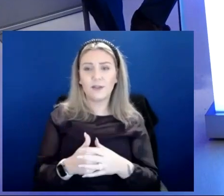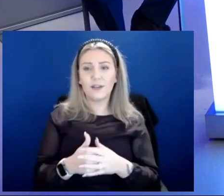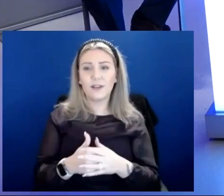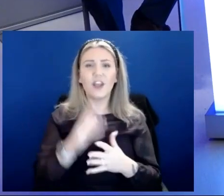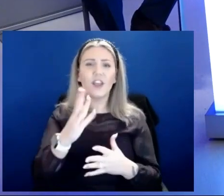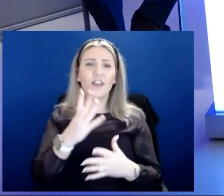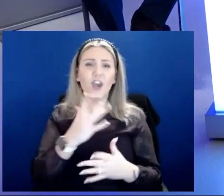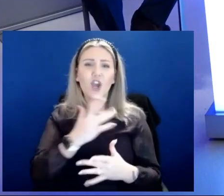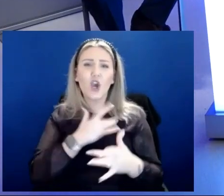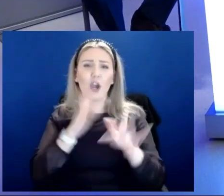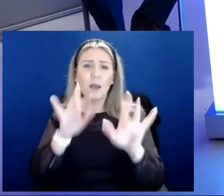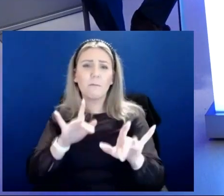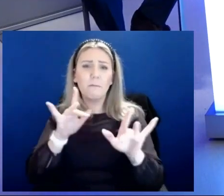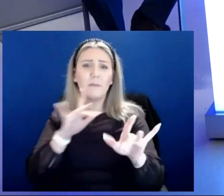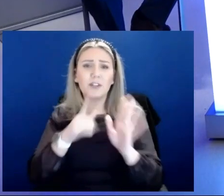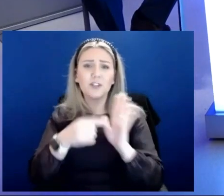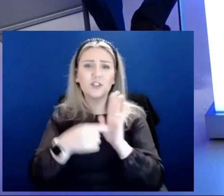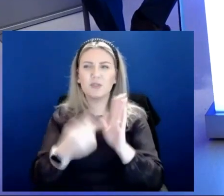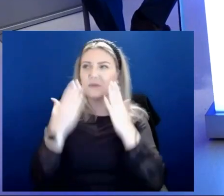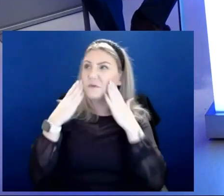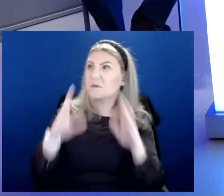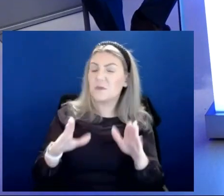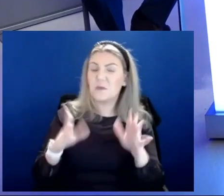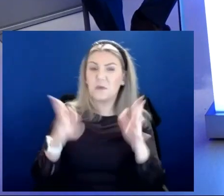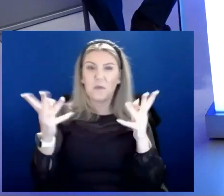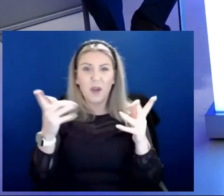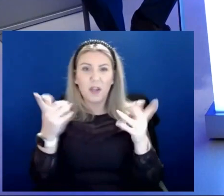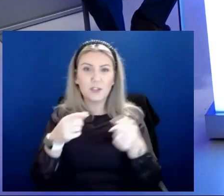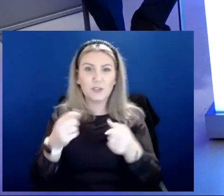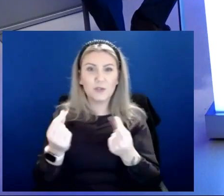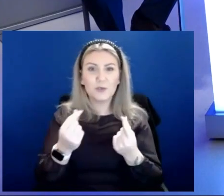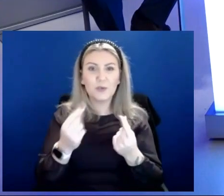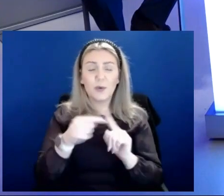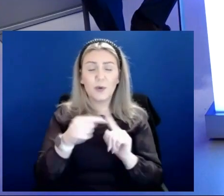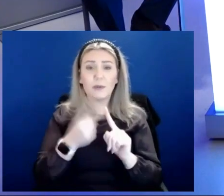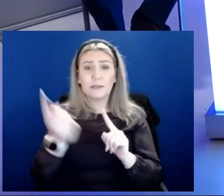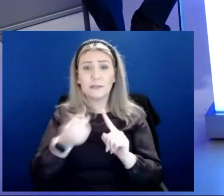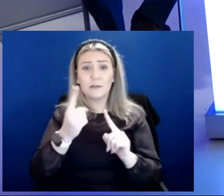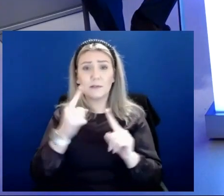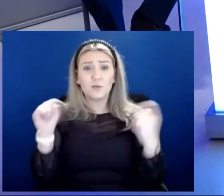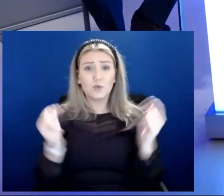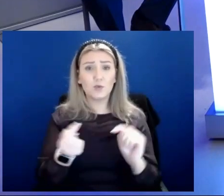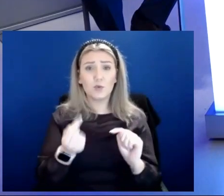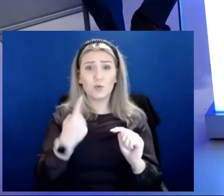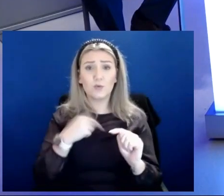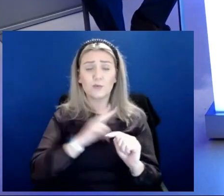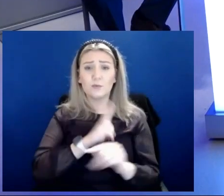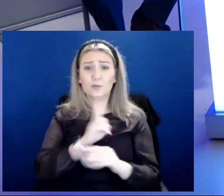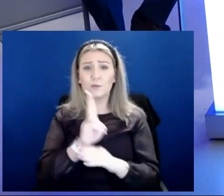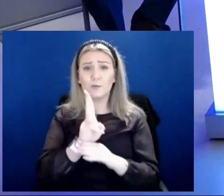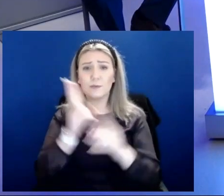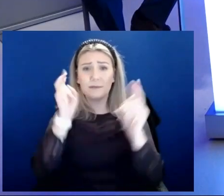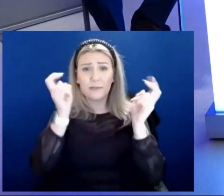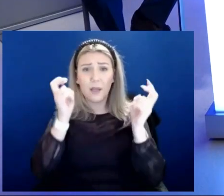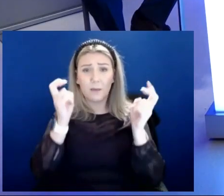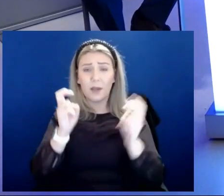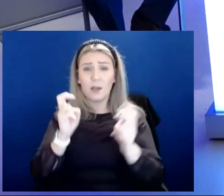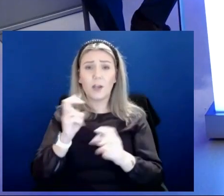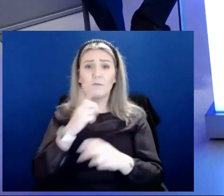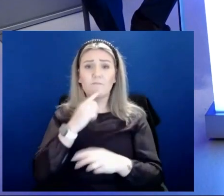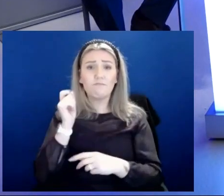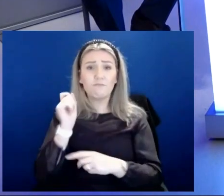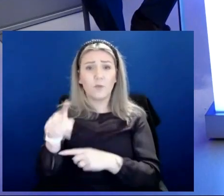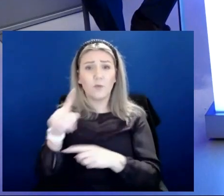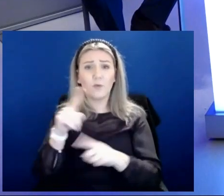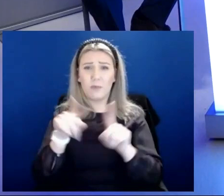They don't know where to channel it when they see that someone's hurting. We're using the topic of Ukraine right now, but it's all sorts of things. I know